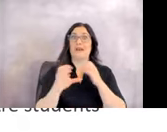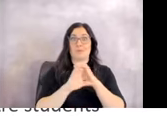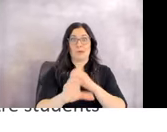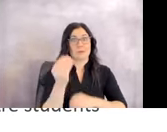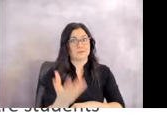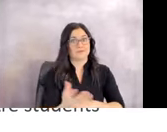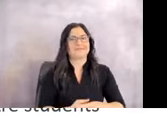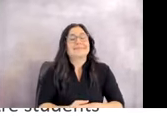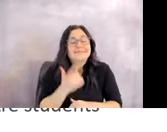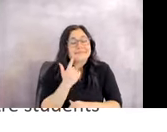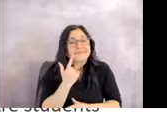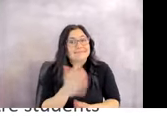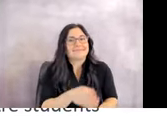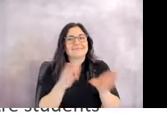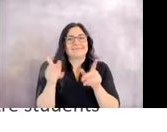go ahead.